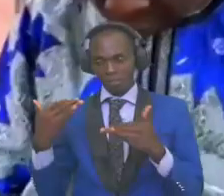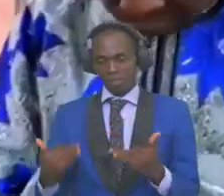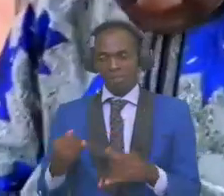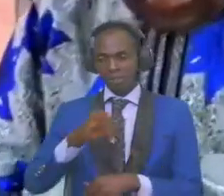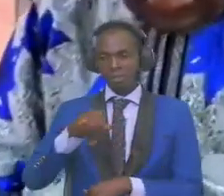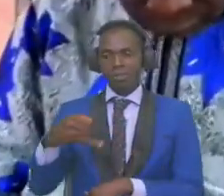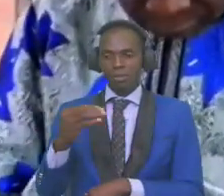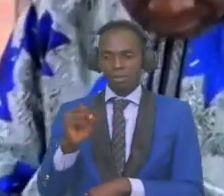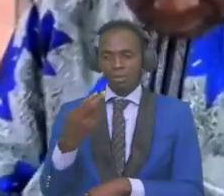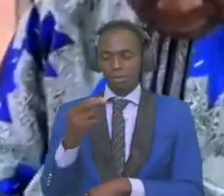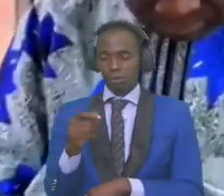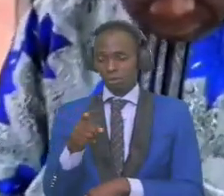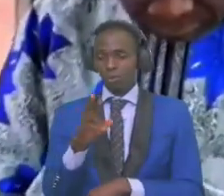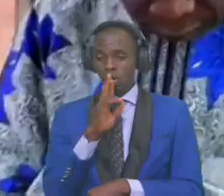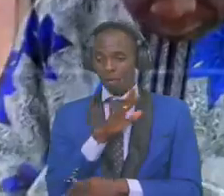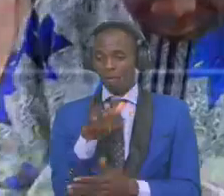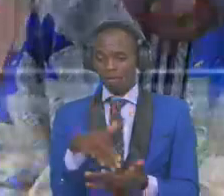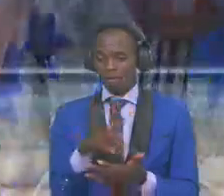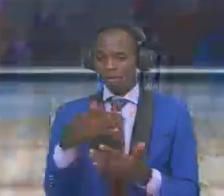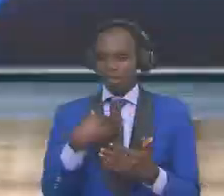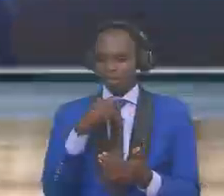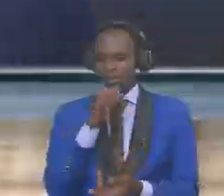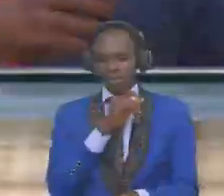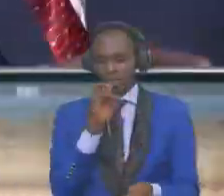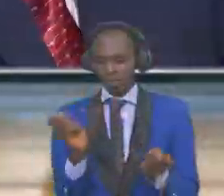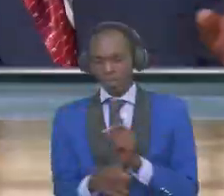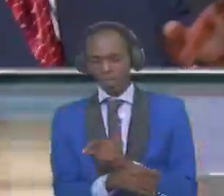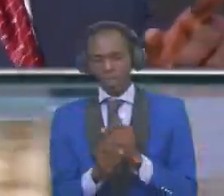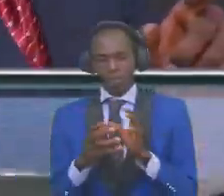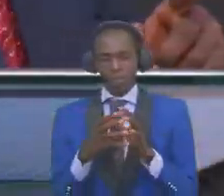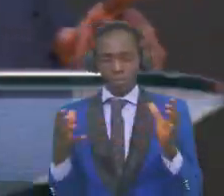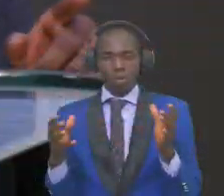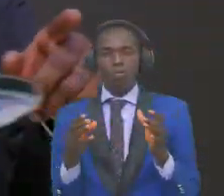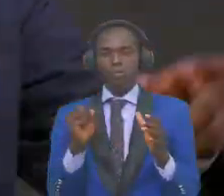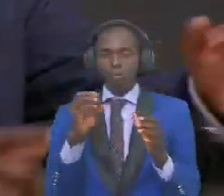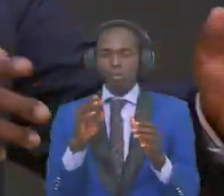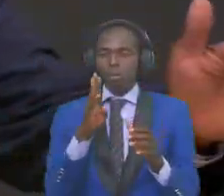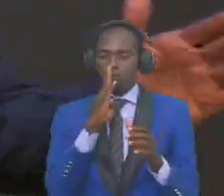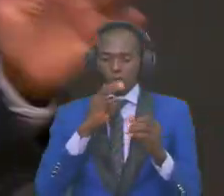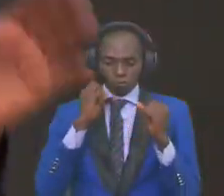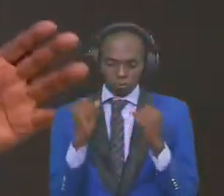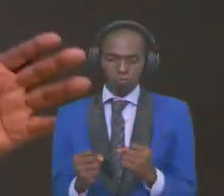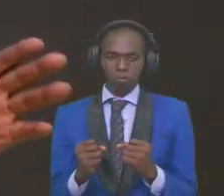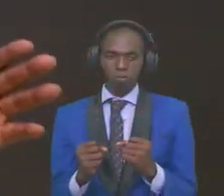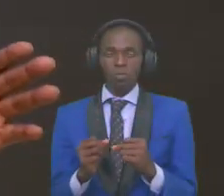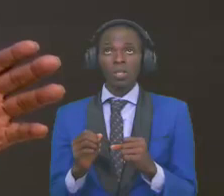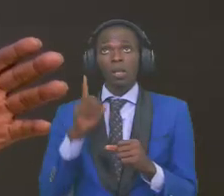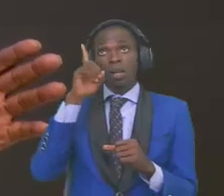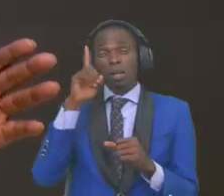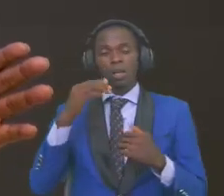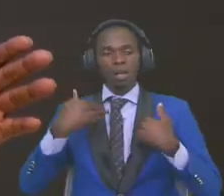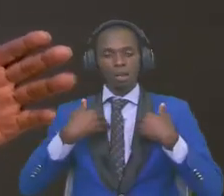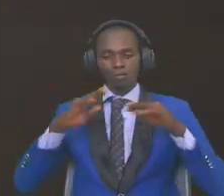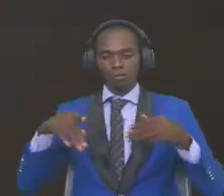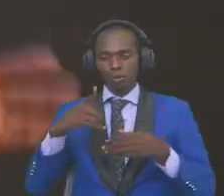they have not changed much. So be strong. I've given you a work to do.